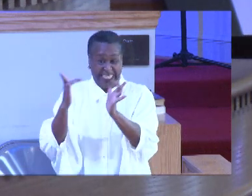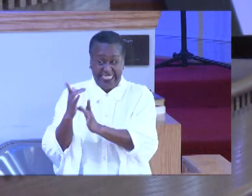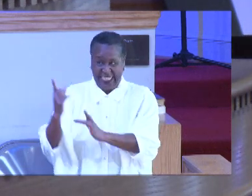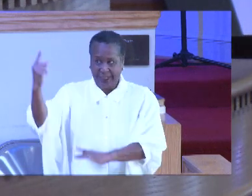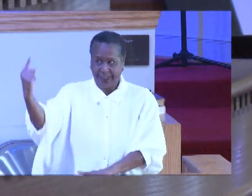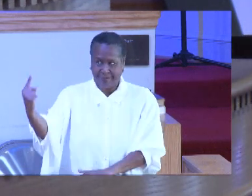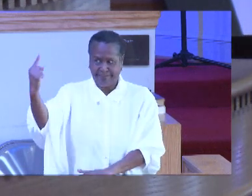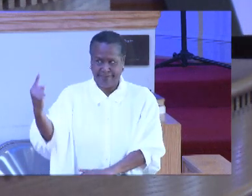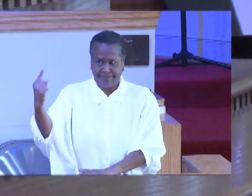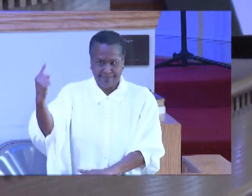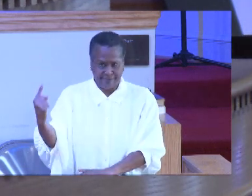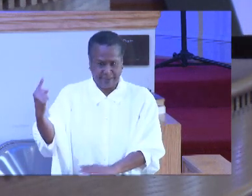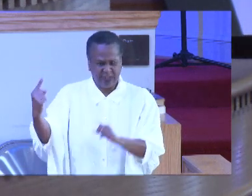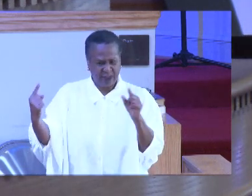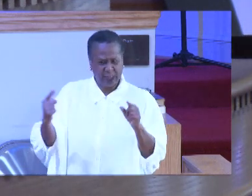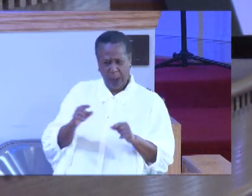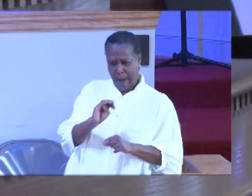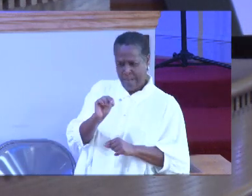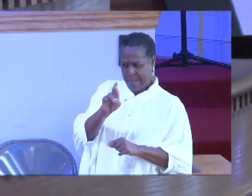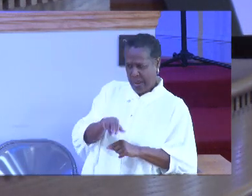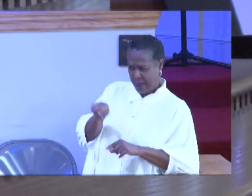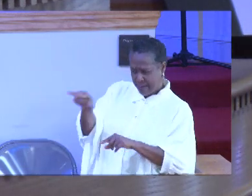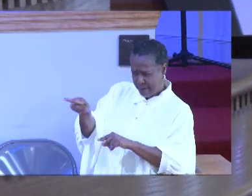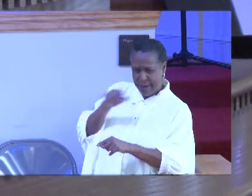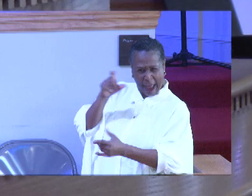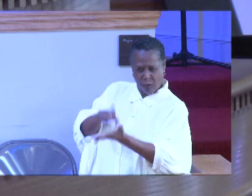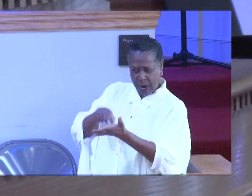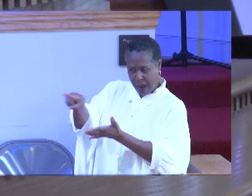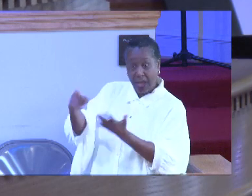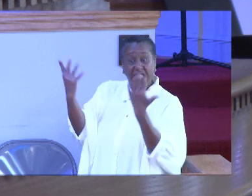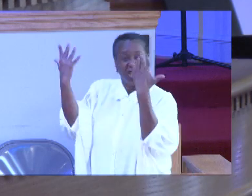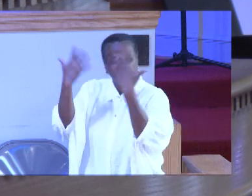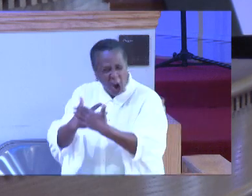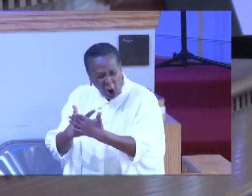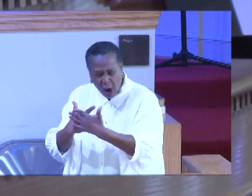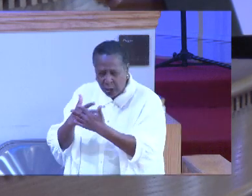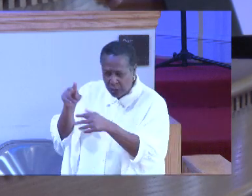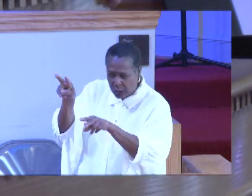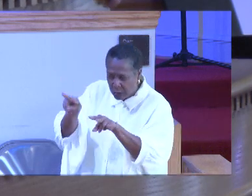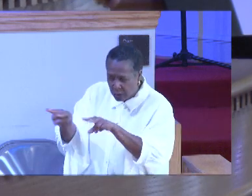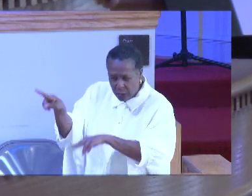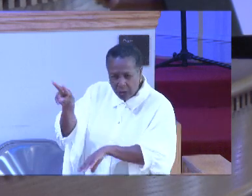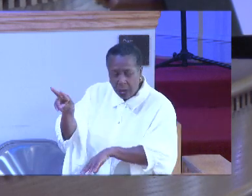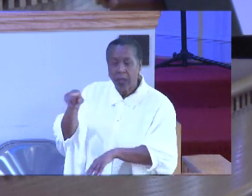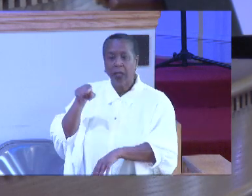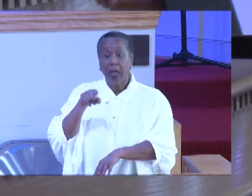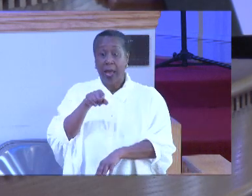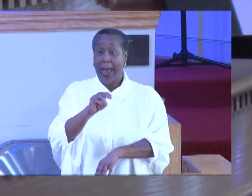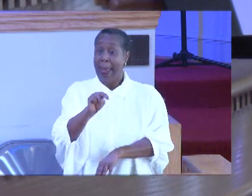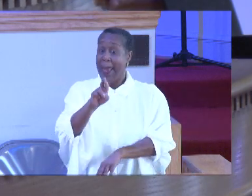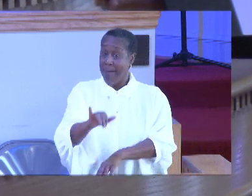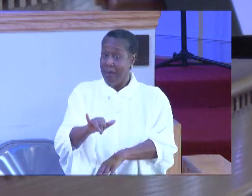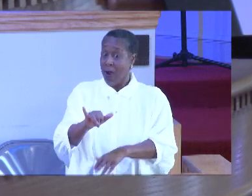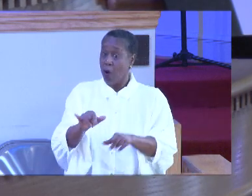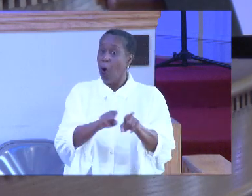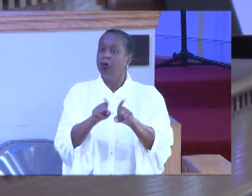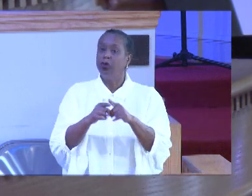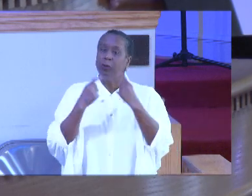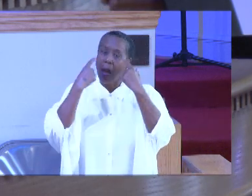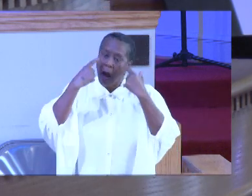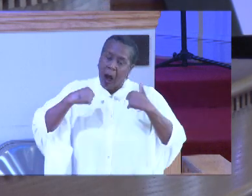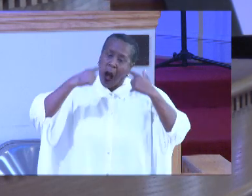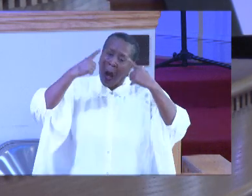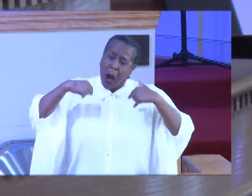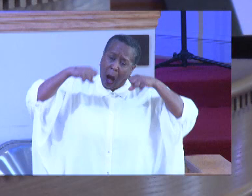yet recognizable. It's dark. And because she's been crying,